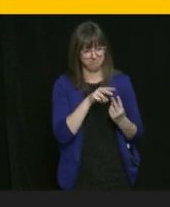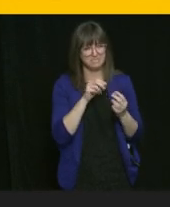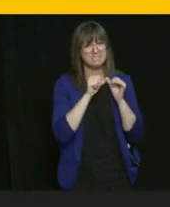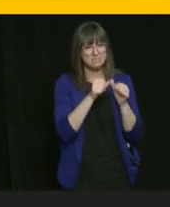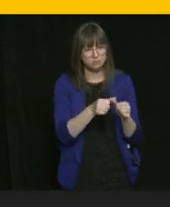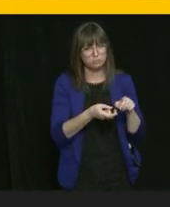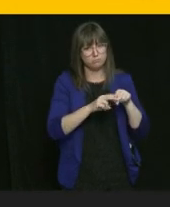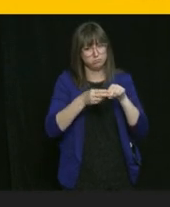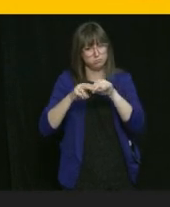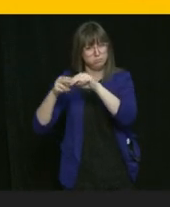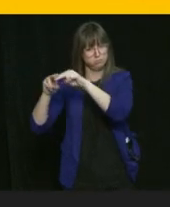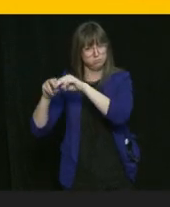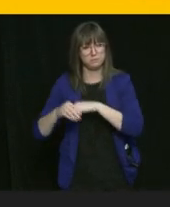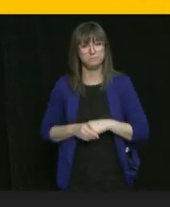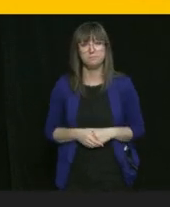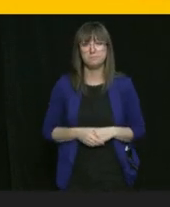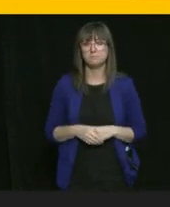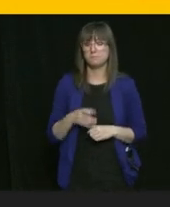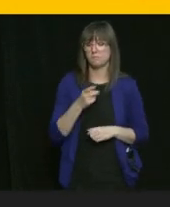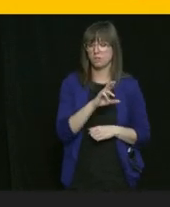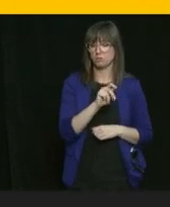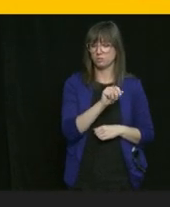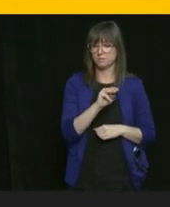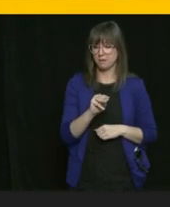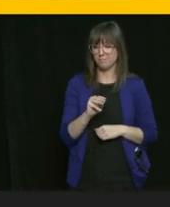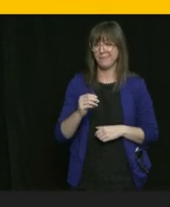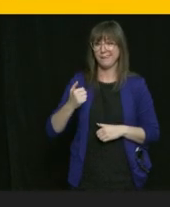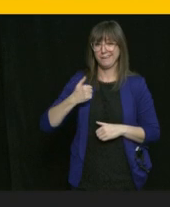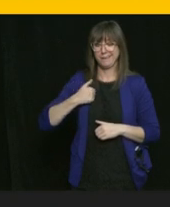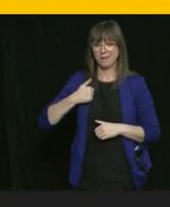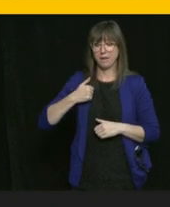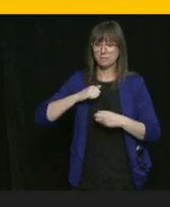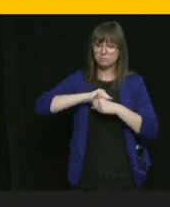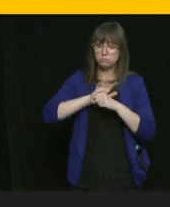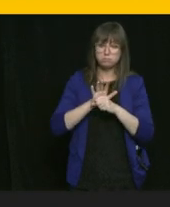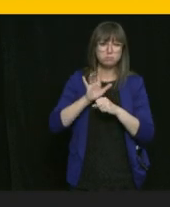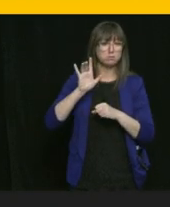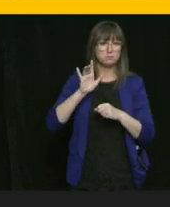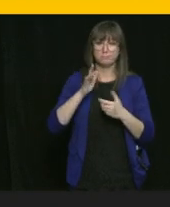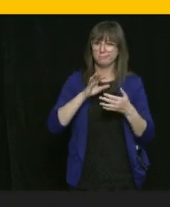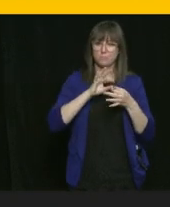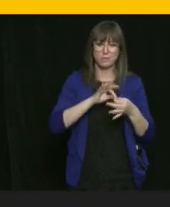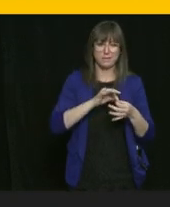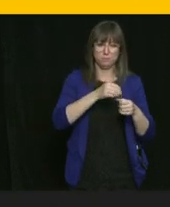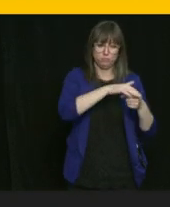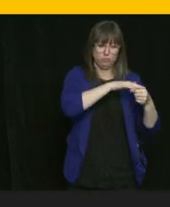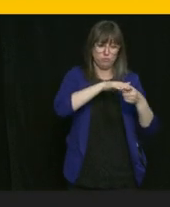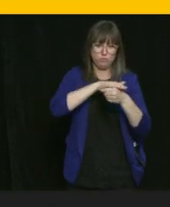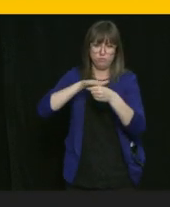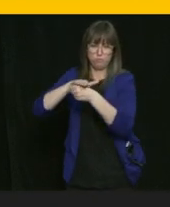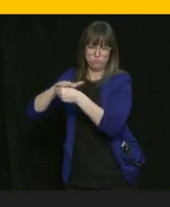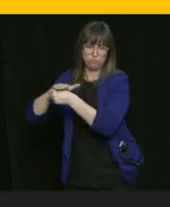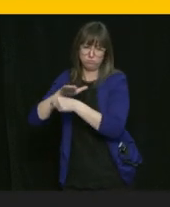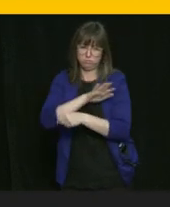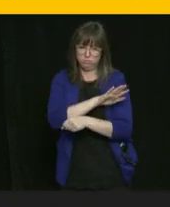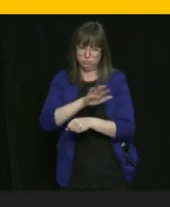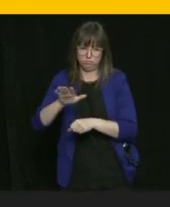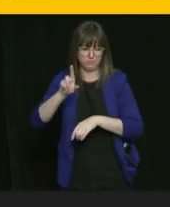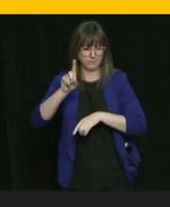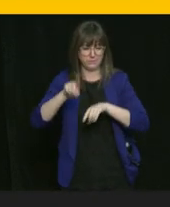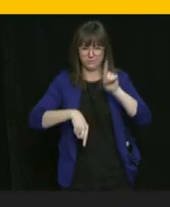cases. Canada's pandemic experience is characterized by regional epidemics that vary considerably across